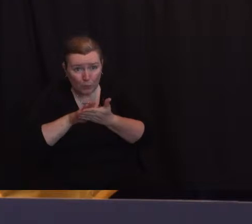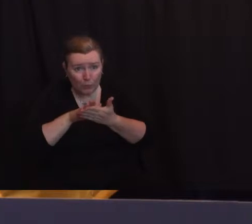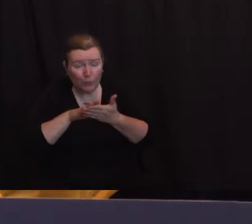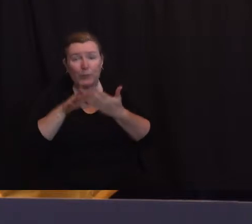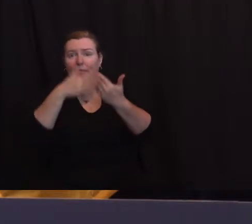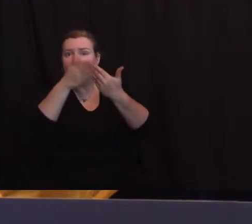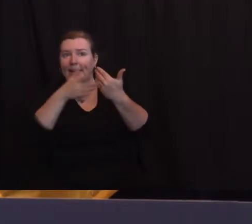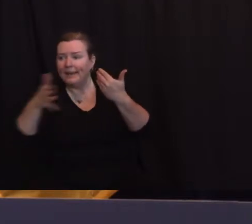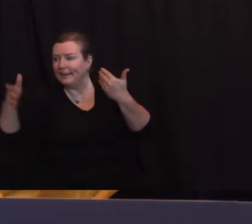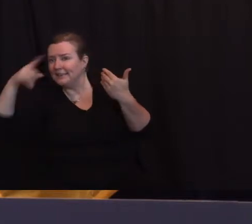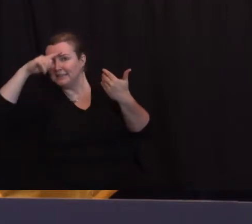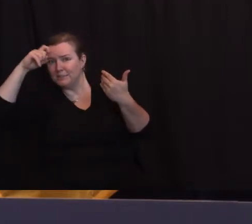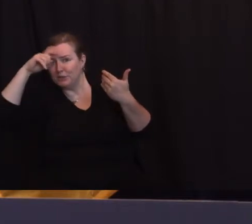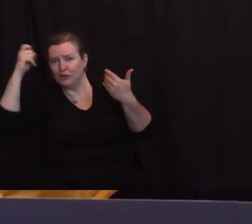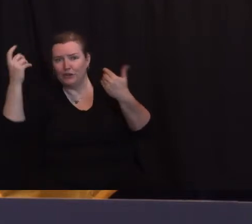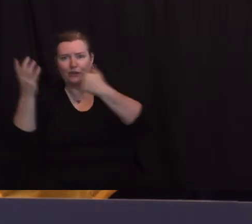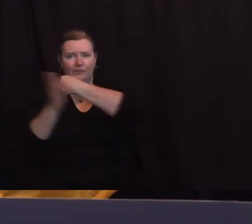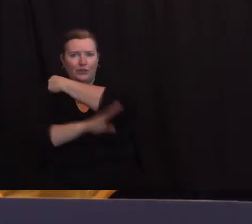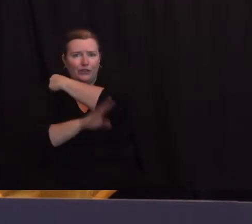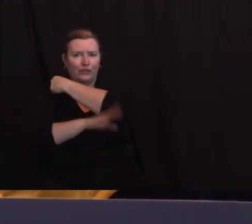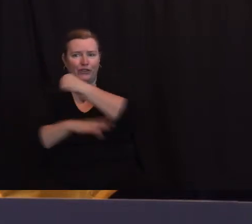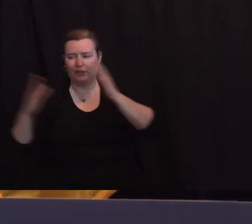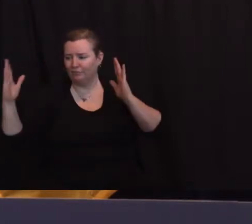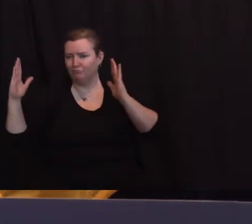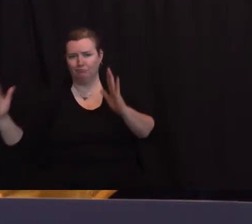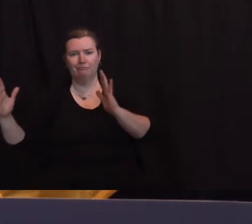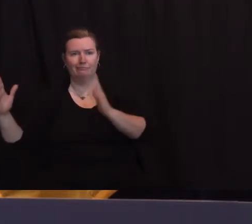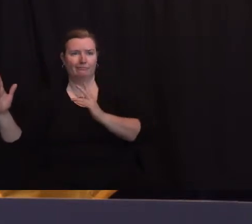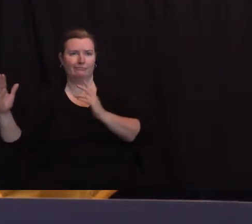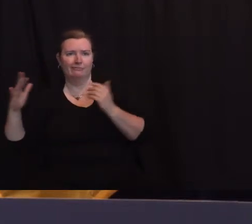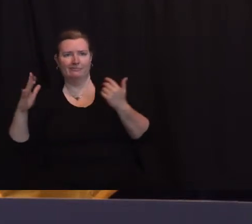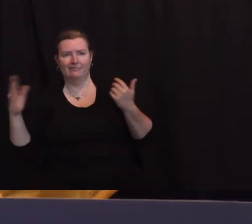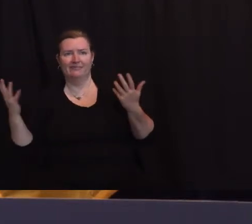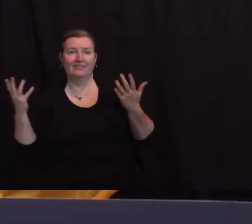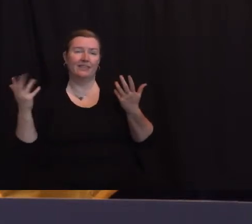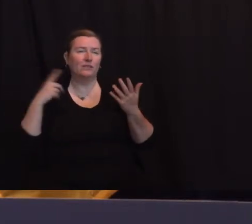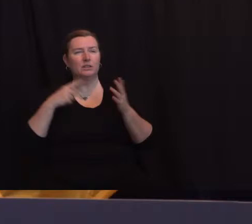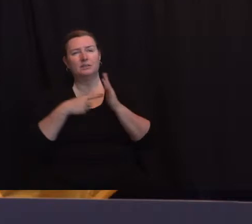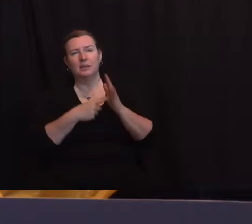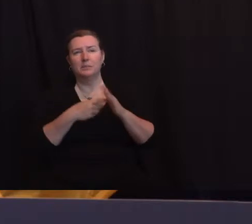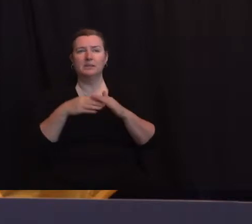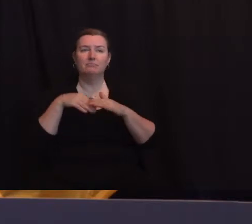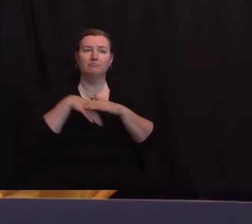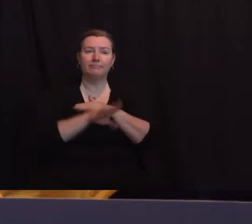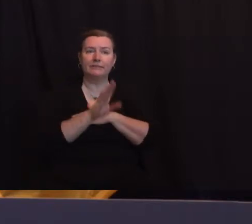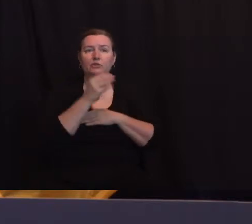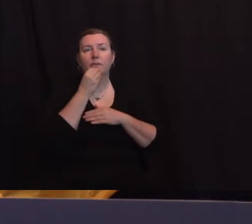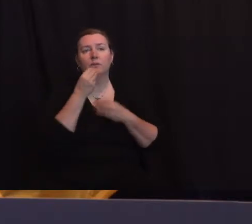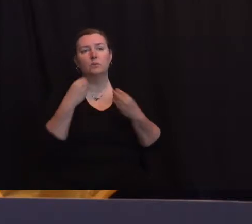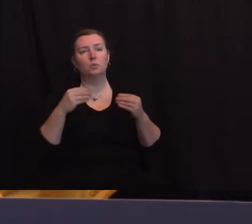we don't have to make that call yet. I was in a supermarket on